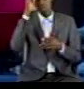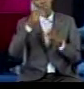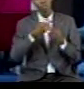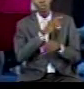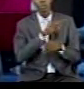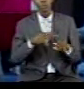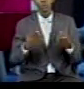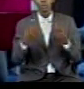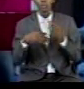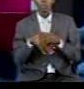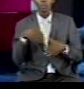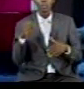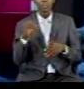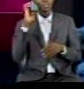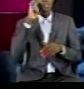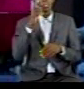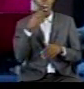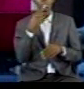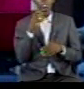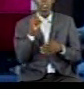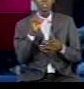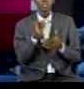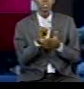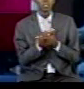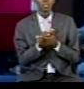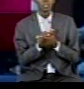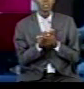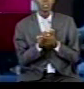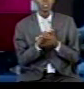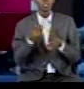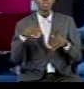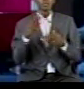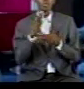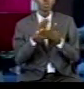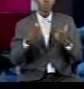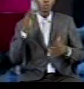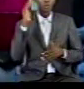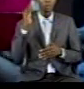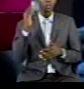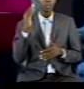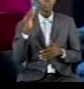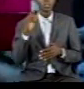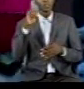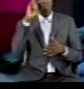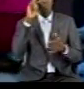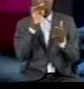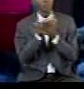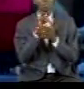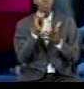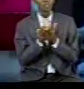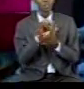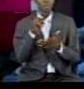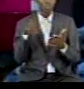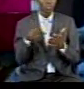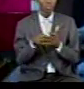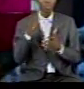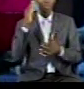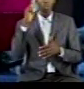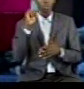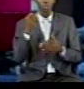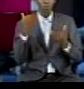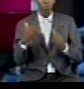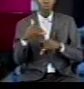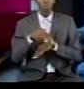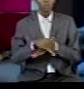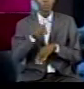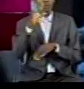he said that, he gave us some testimonies. I believe that God, this testimony, tonight I have my own